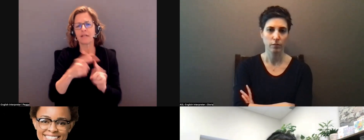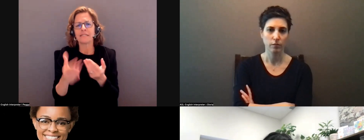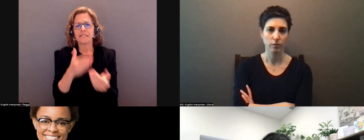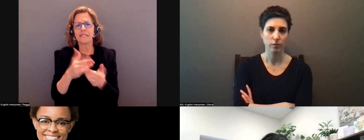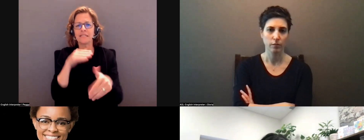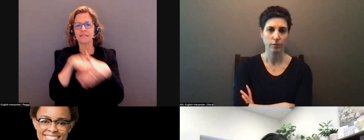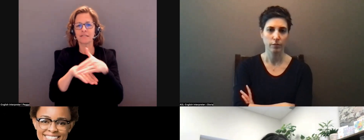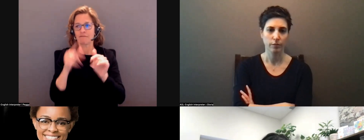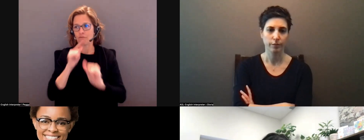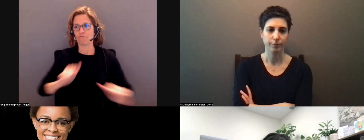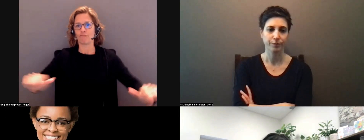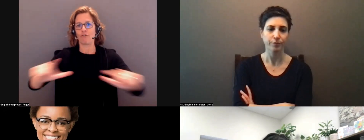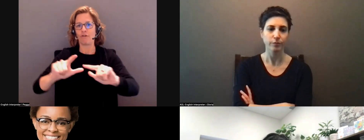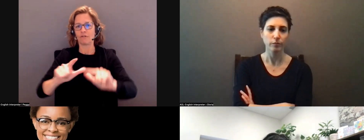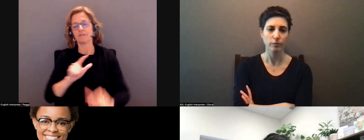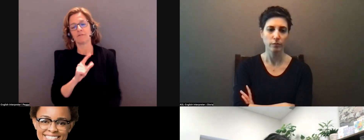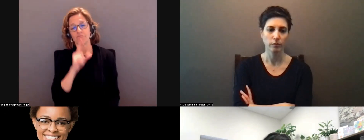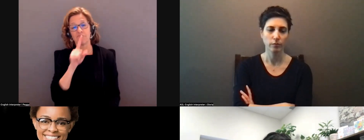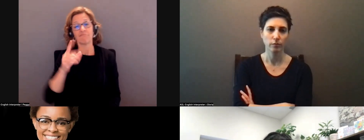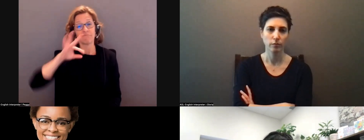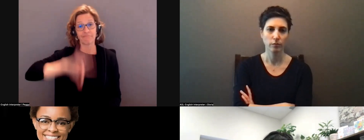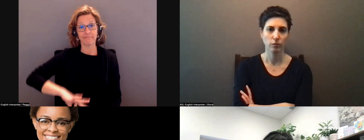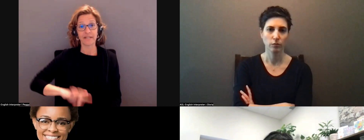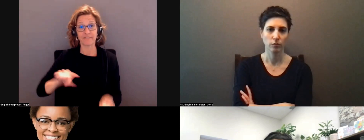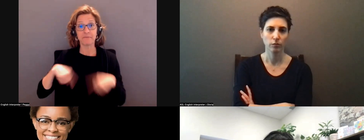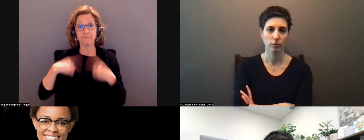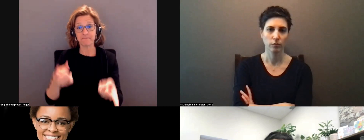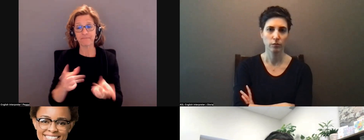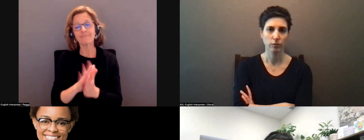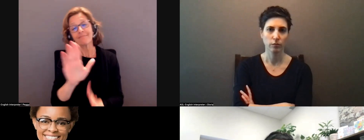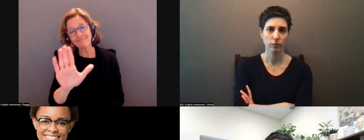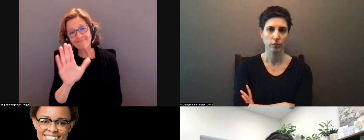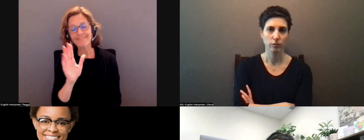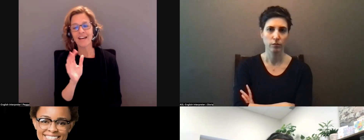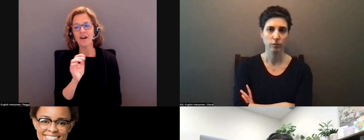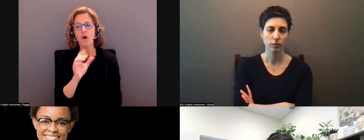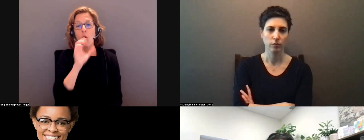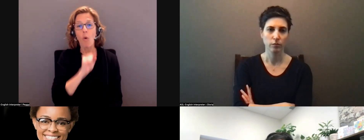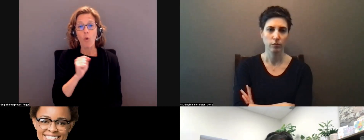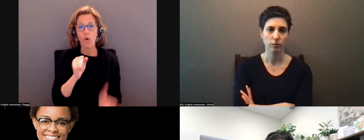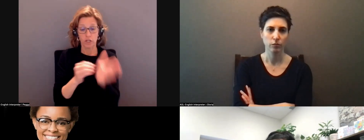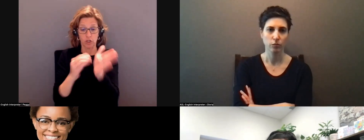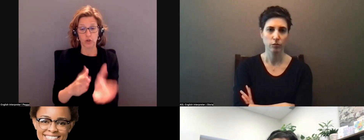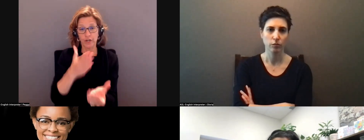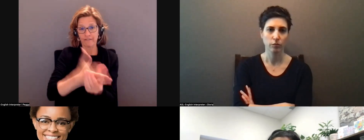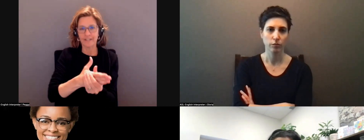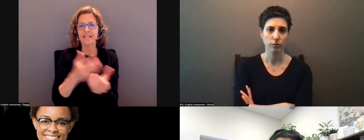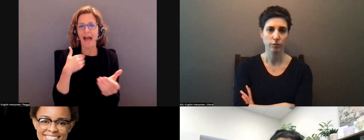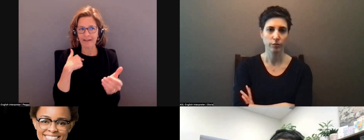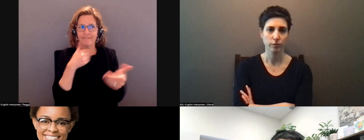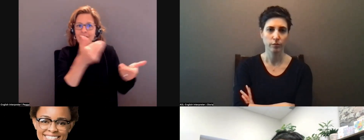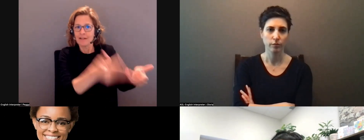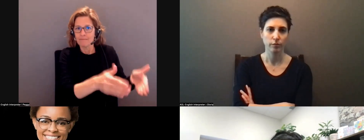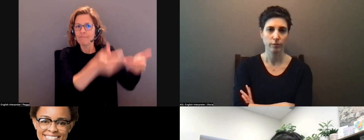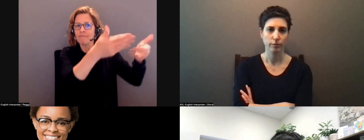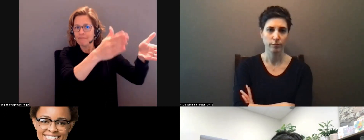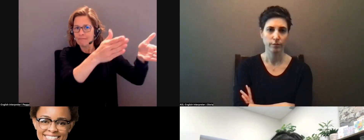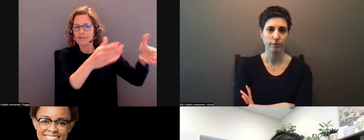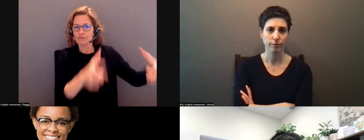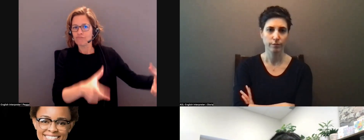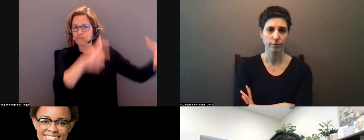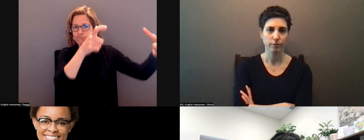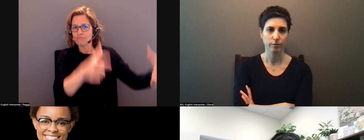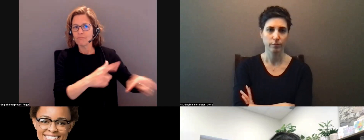win. We still do, mind you, have some old learner files, but as the years go by, it just becomes less and